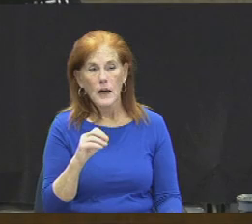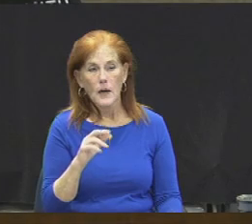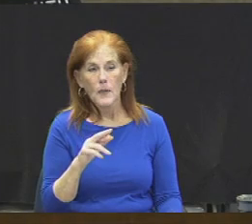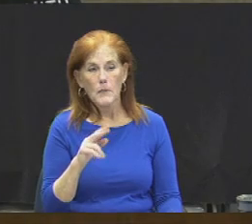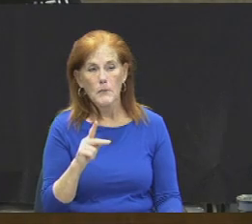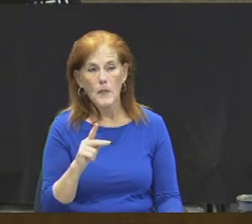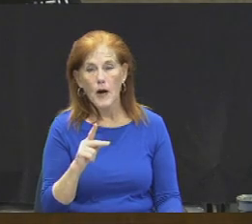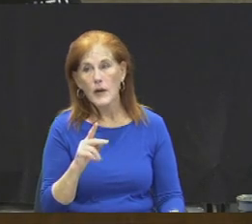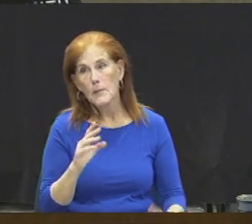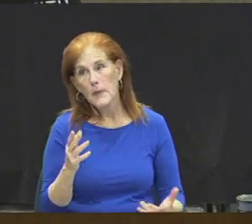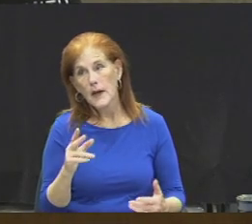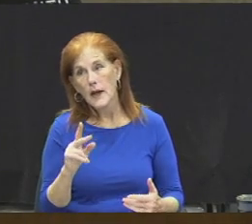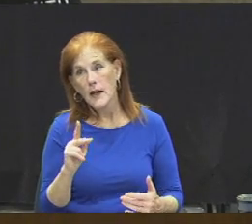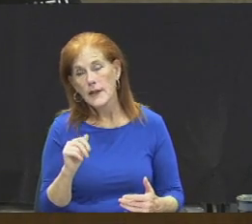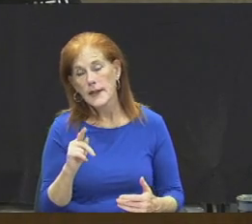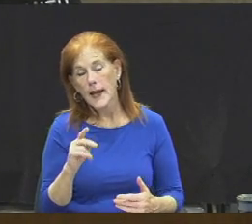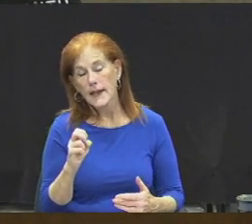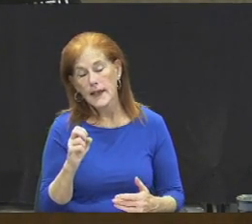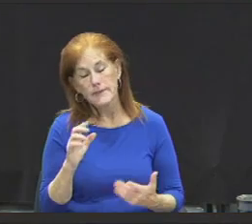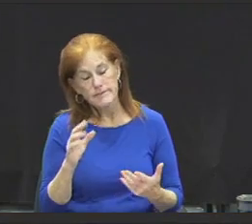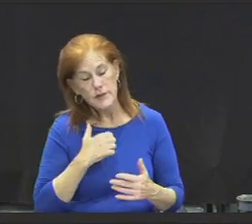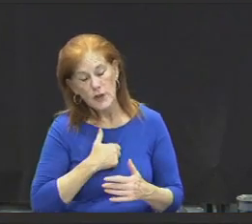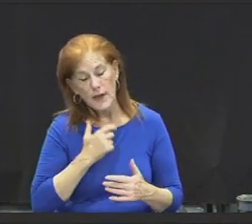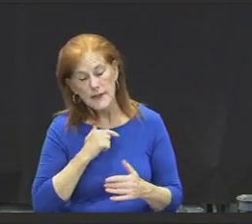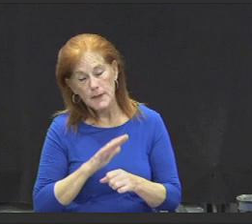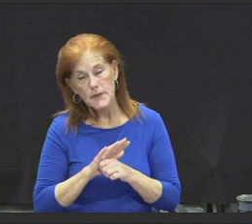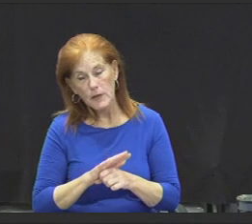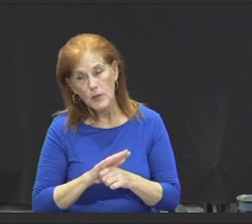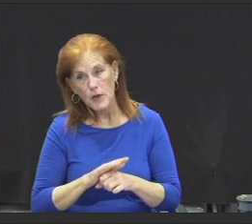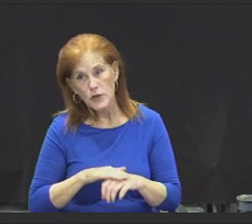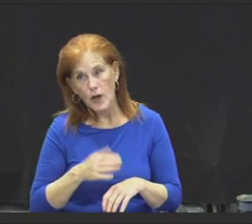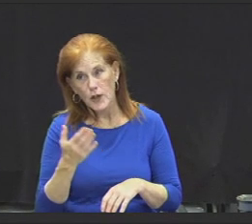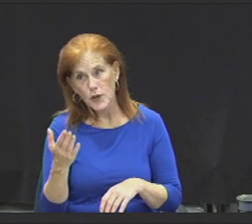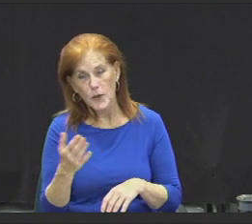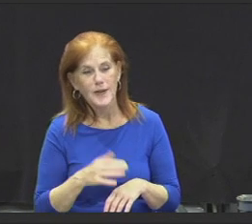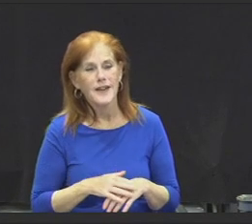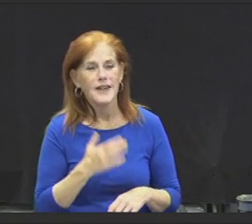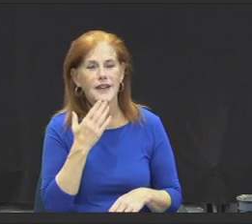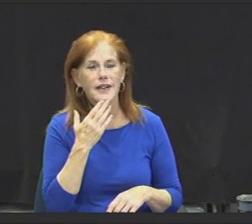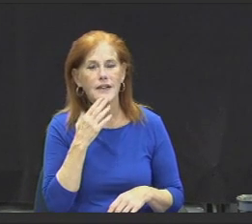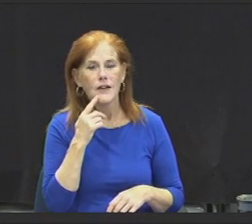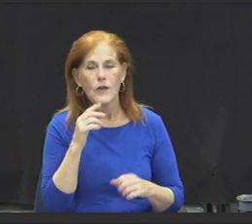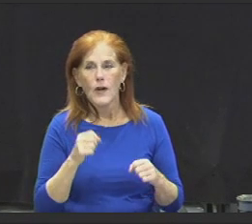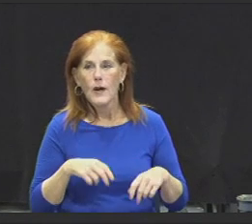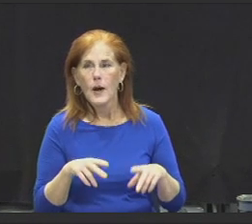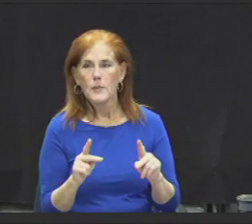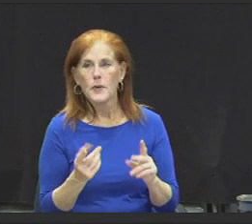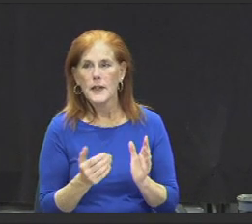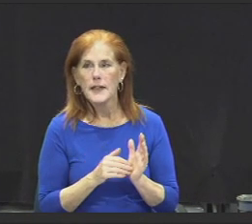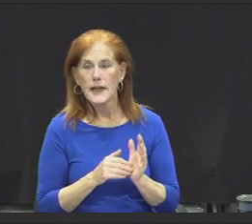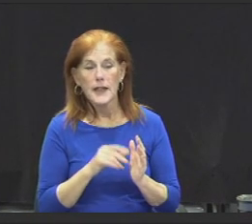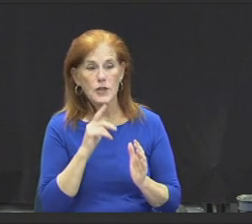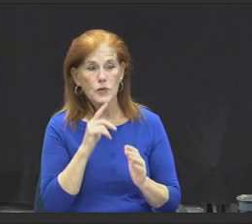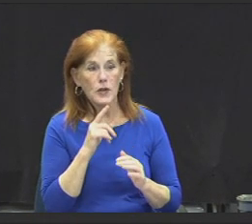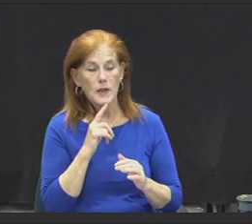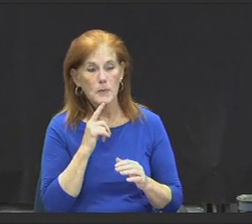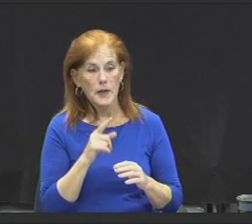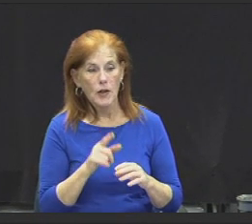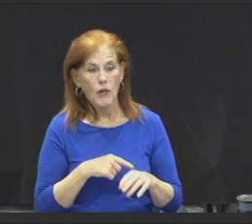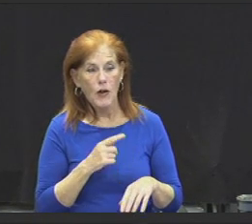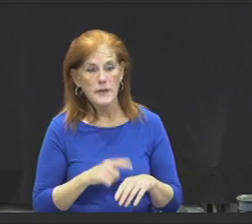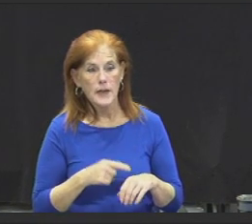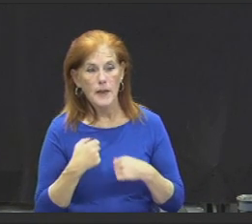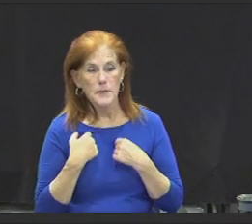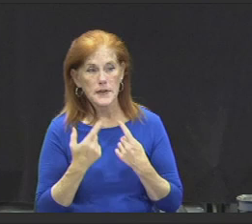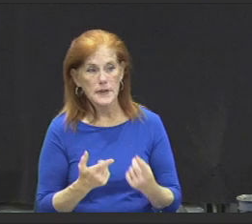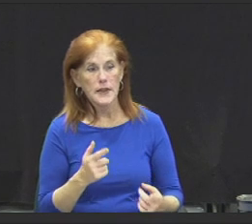the pressure's on there, Katie, so boy. No, thank you very much for this opportunity again. It has been a little while since